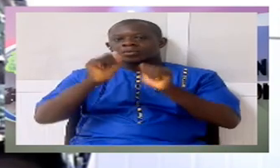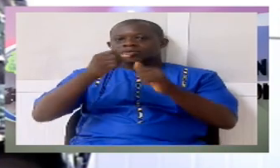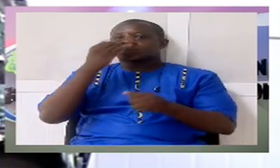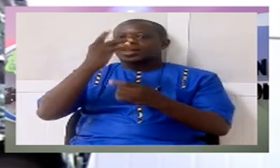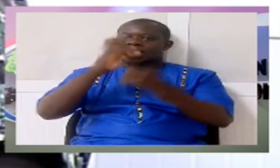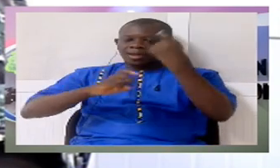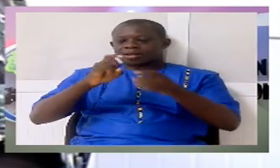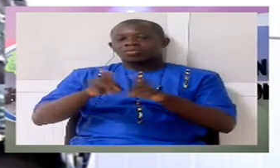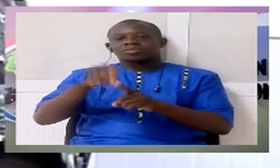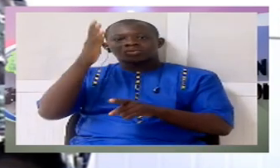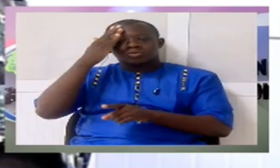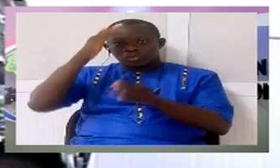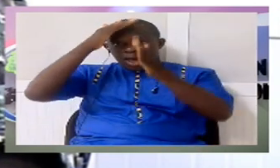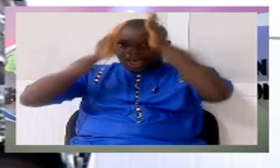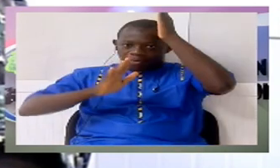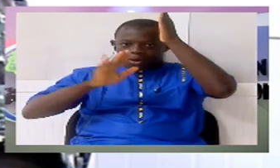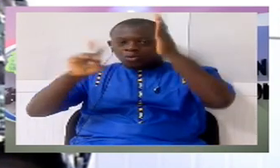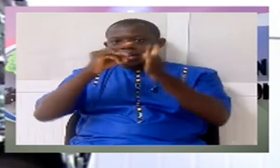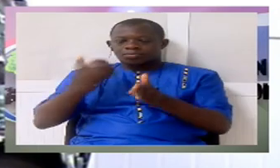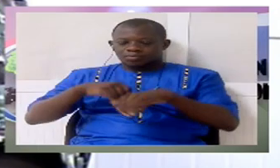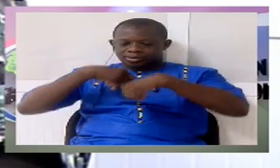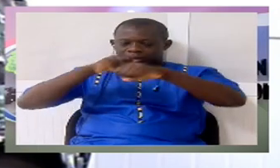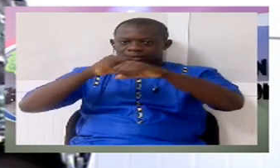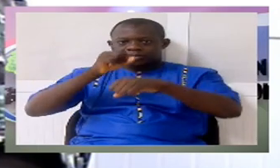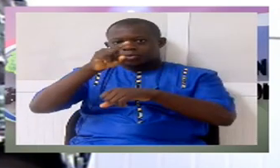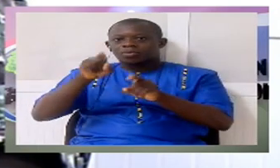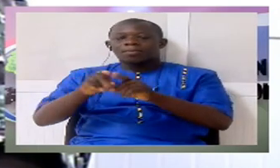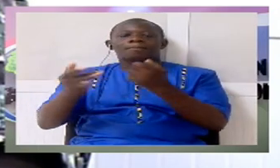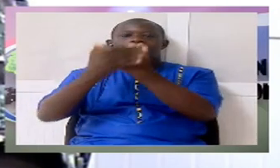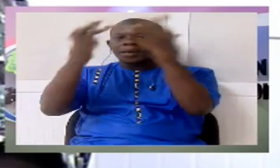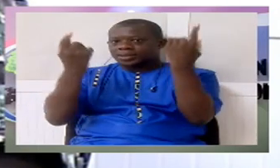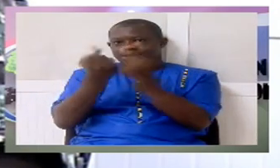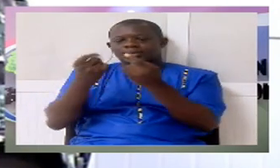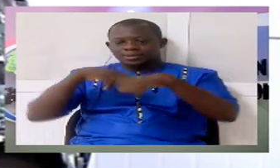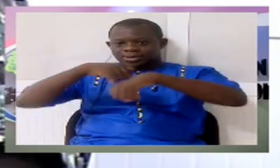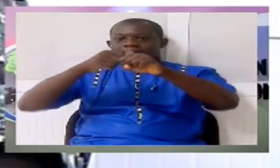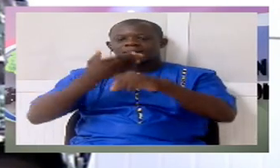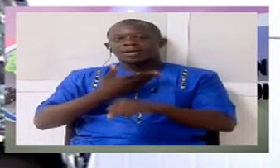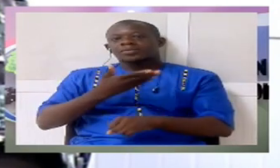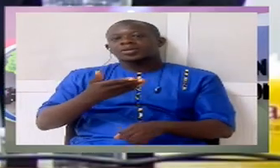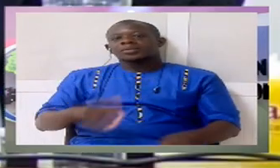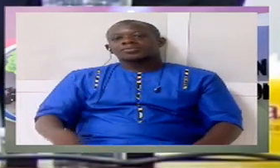I say, as a soldier, you are taught many things.